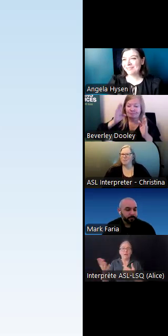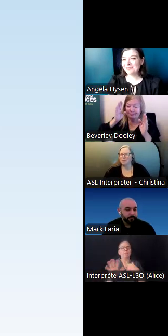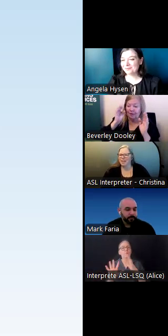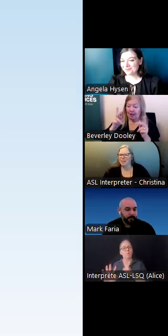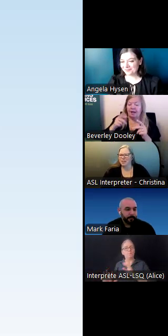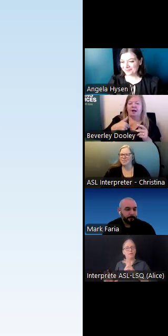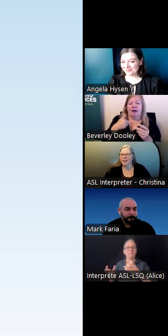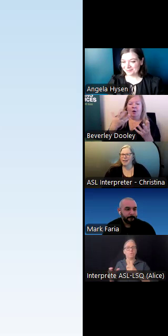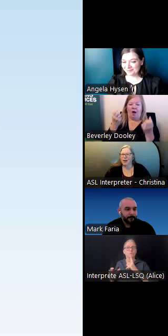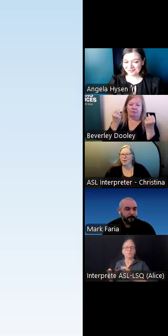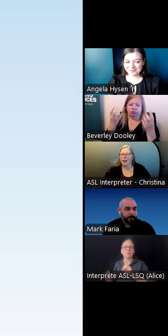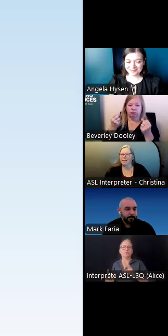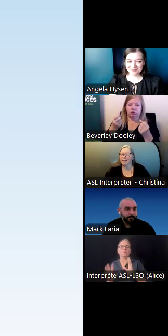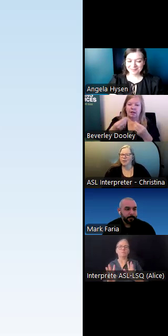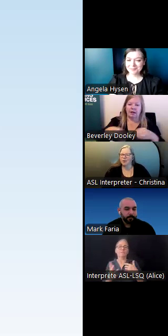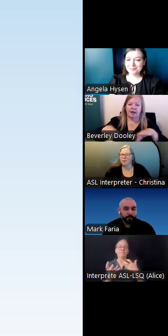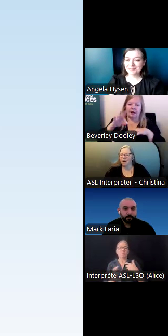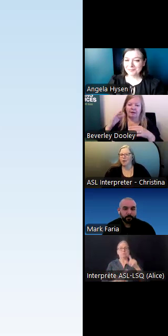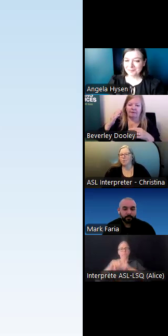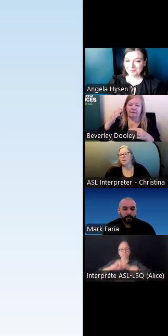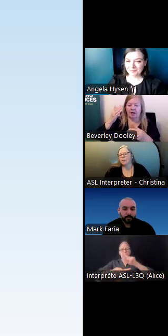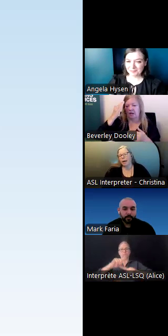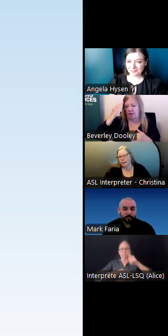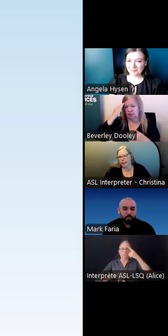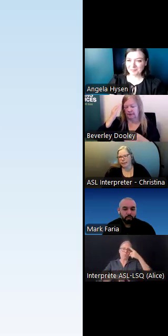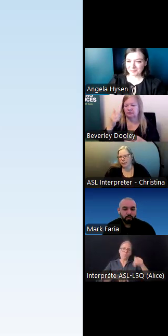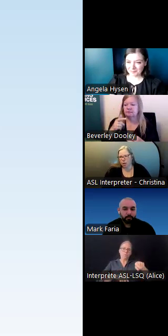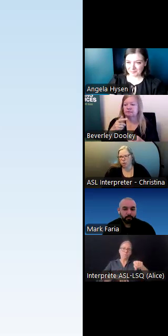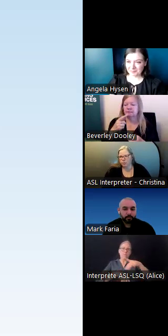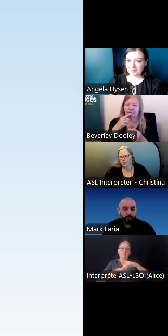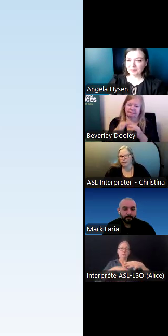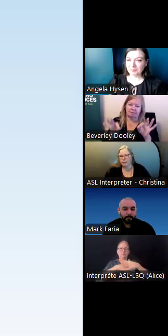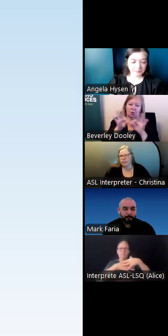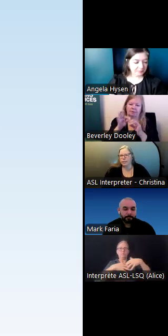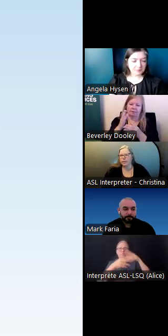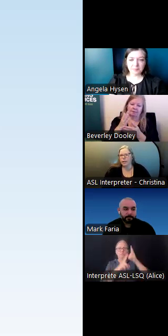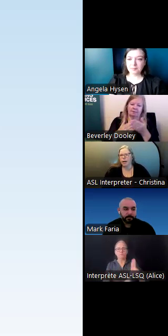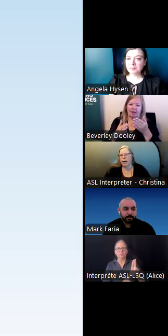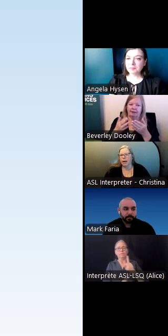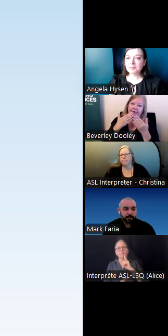Okay, just making sure. Okay, so I will sign the land acknowledgement.